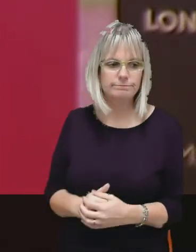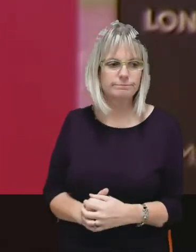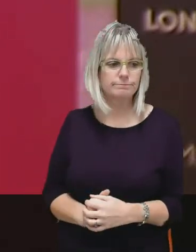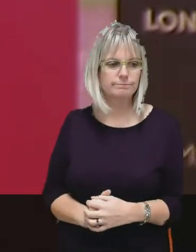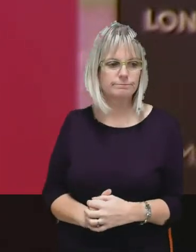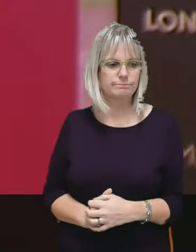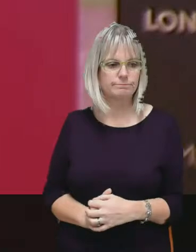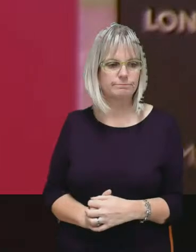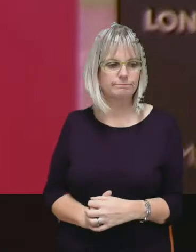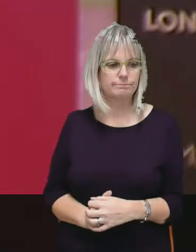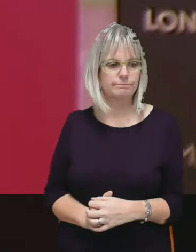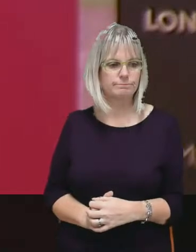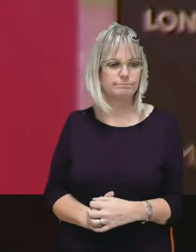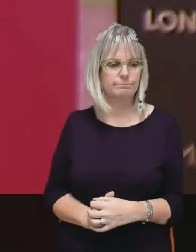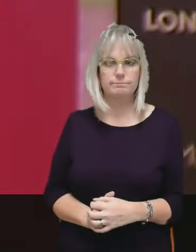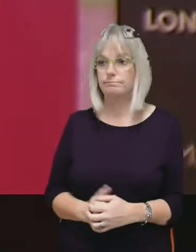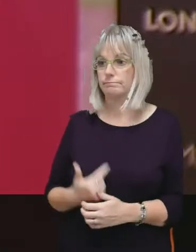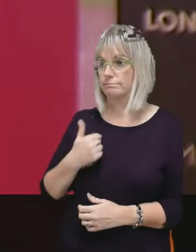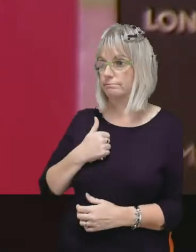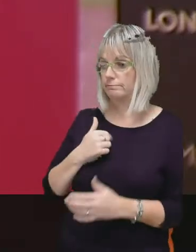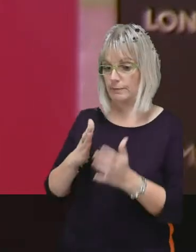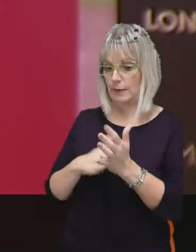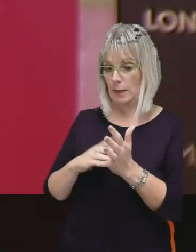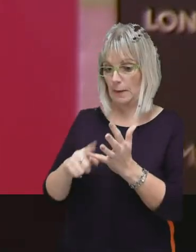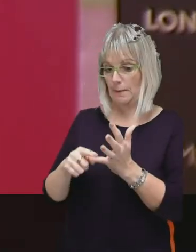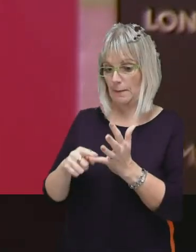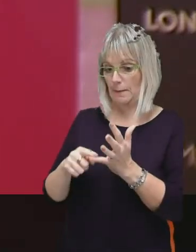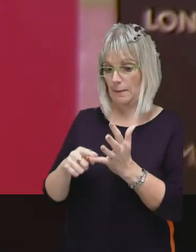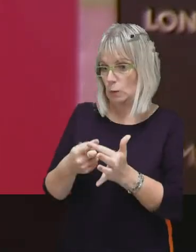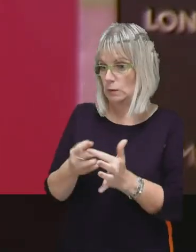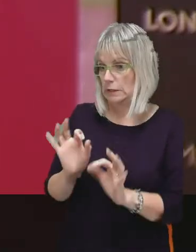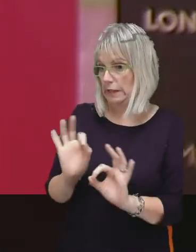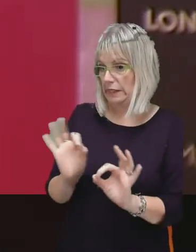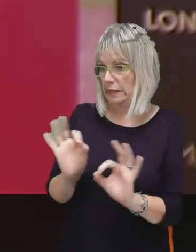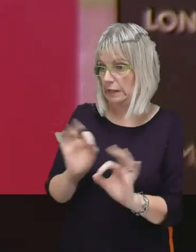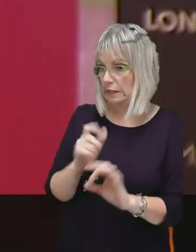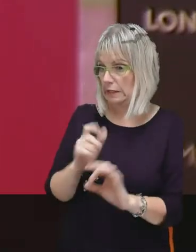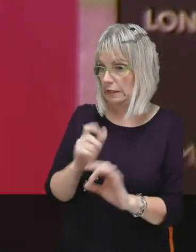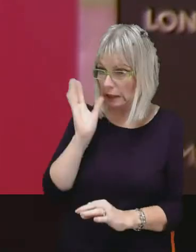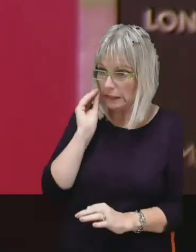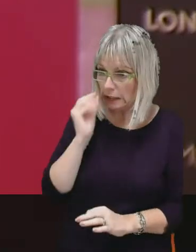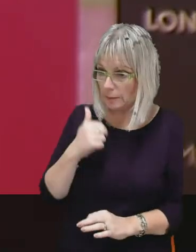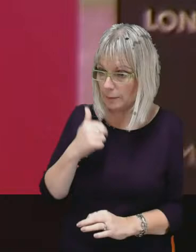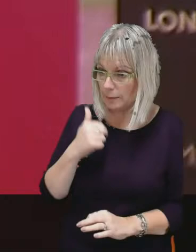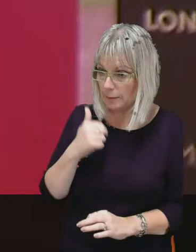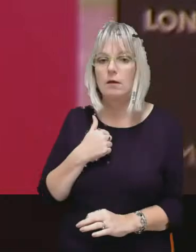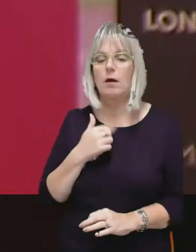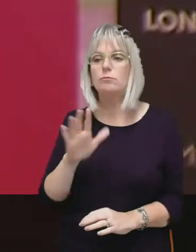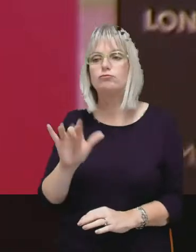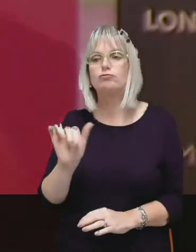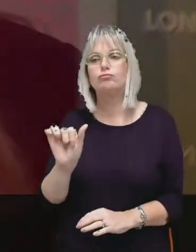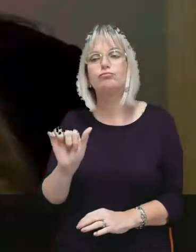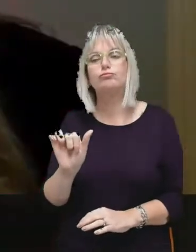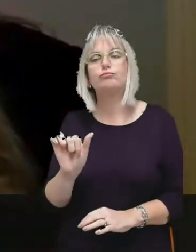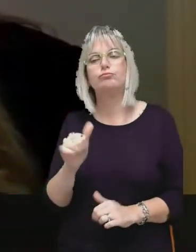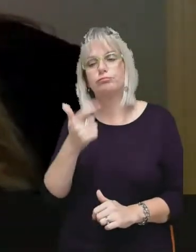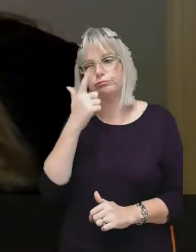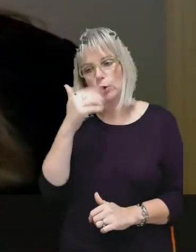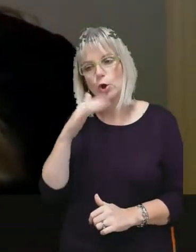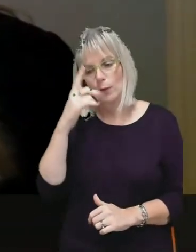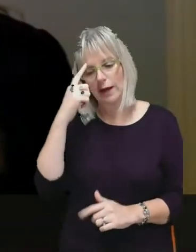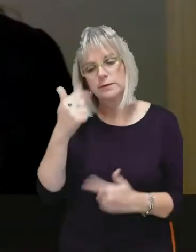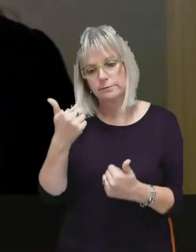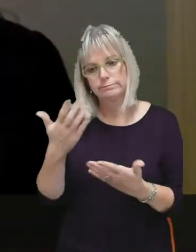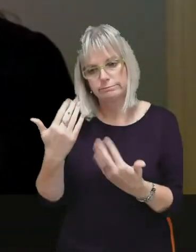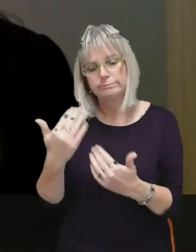I'm not on mute. Can you hear me? We can hear you. Please go ahead. Oh, okay. Right. I was saying that